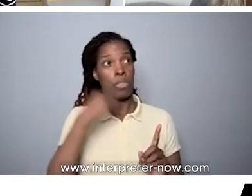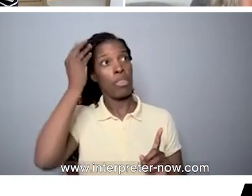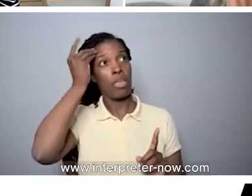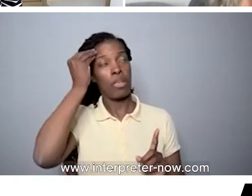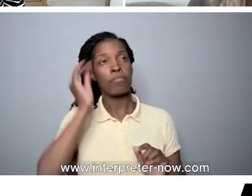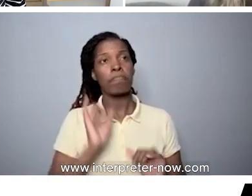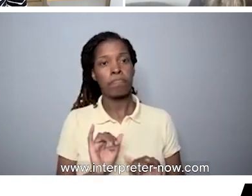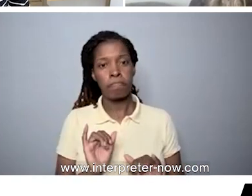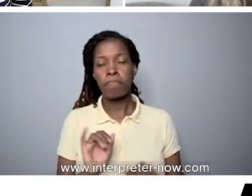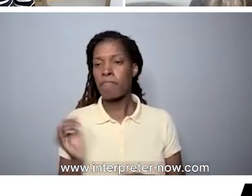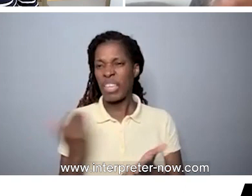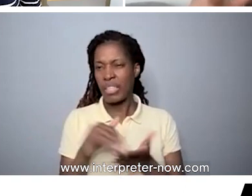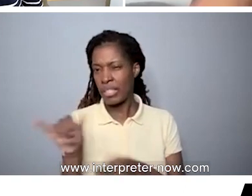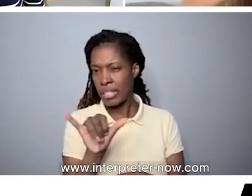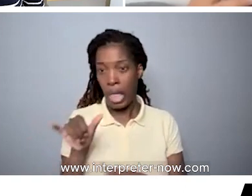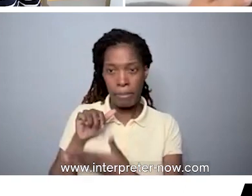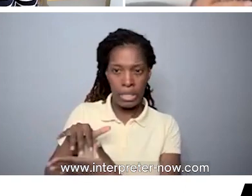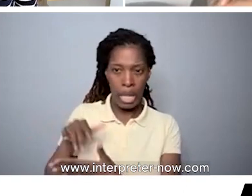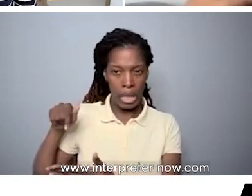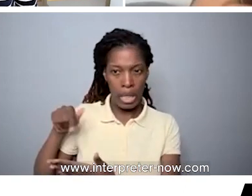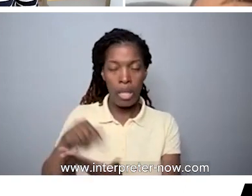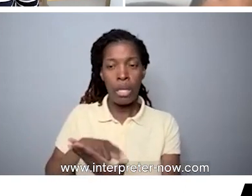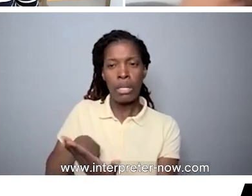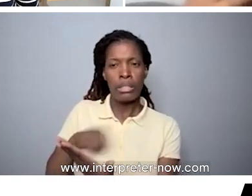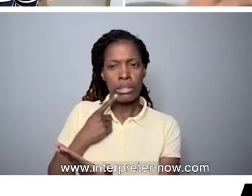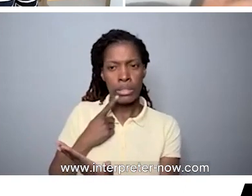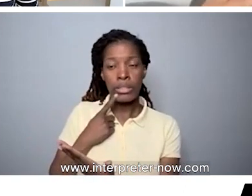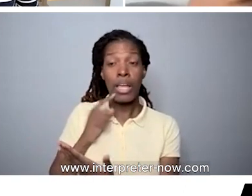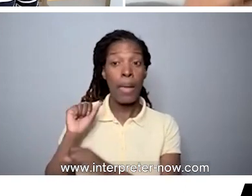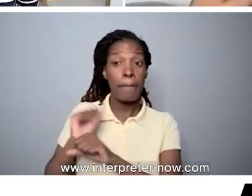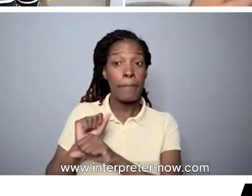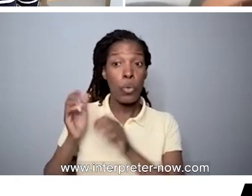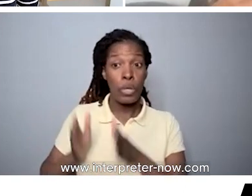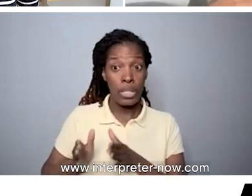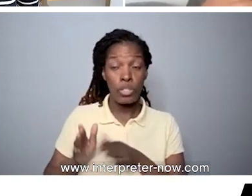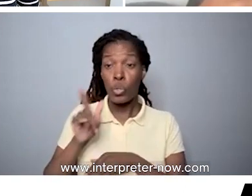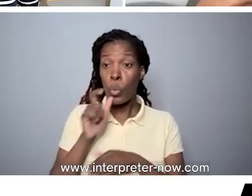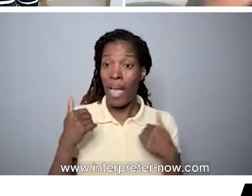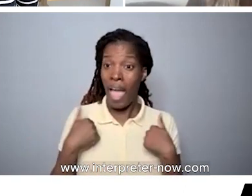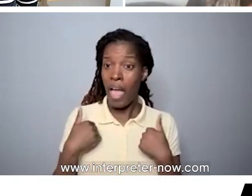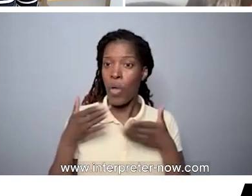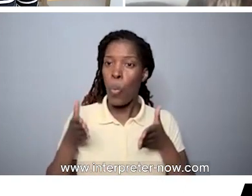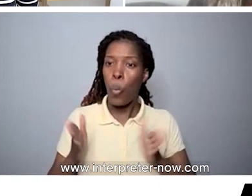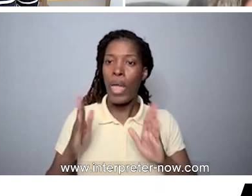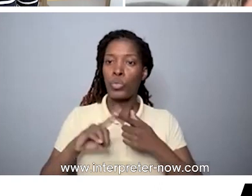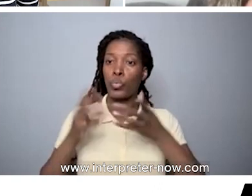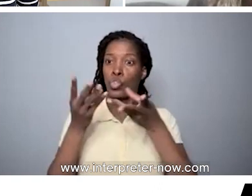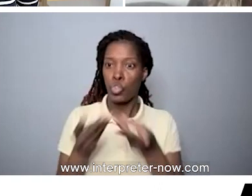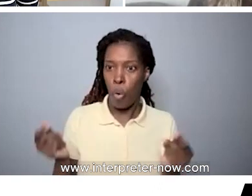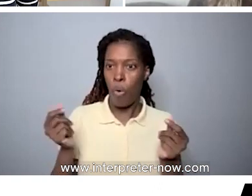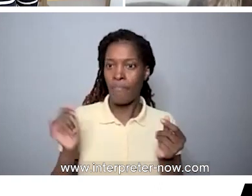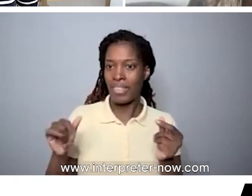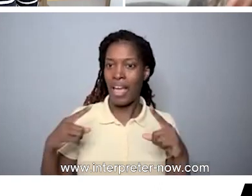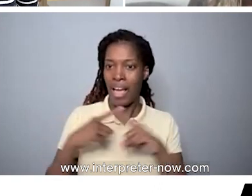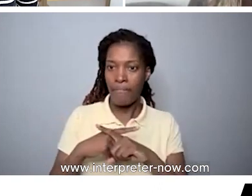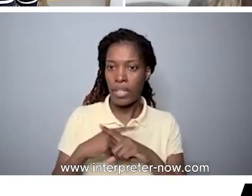talks about how employees who have outlets to help them resolve conflict, that 81%